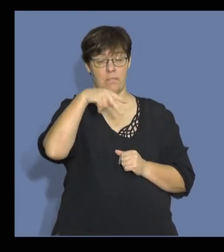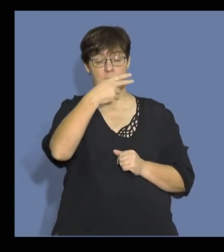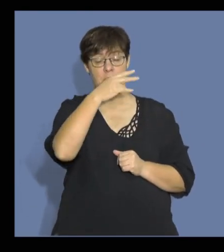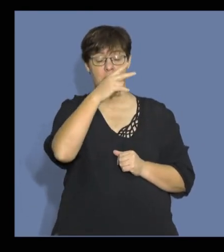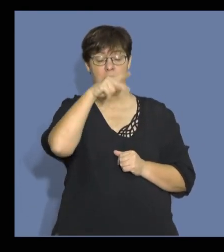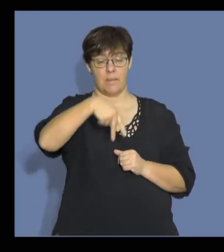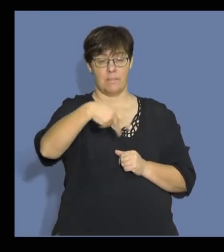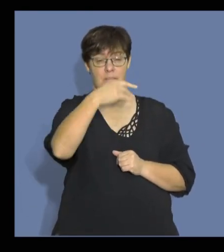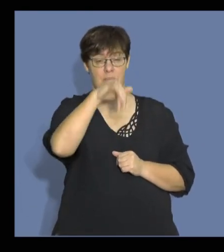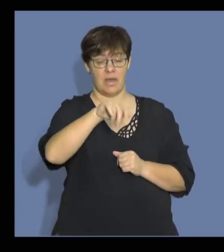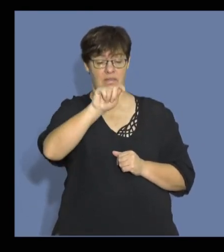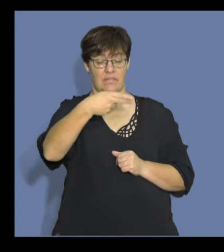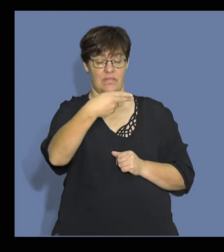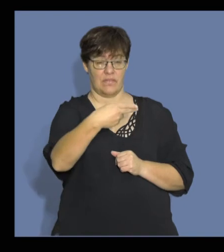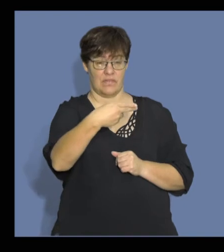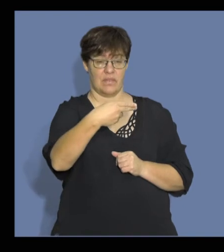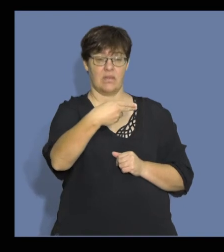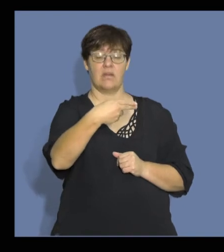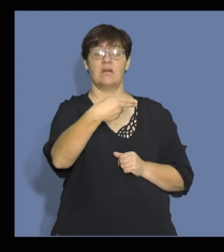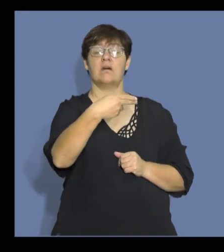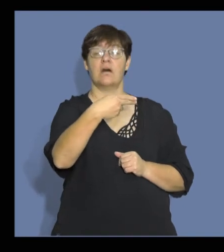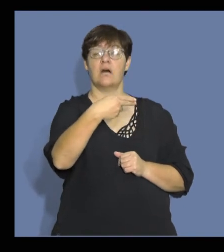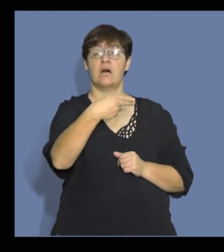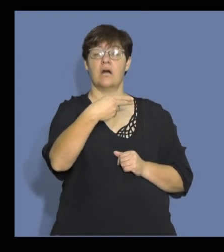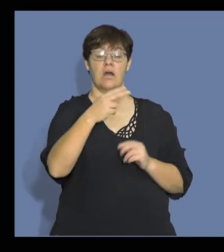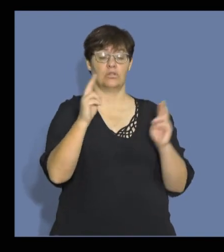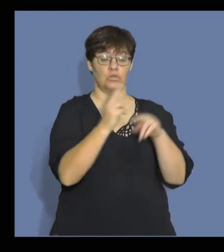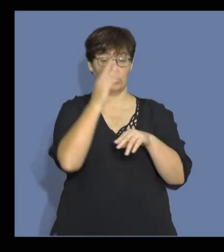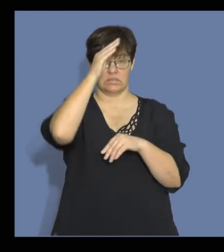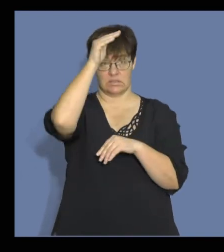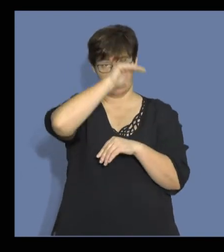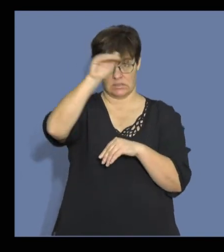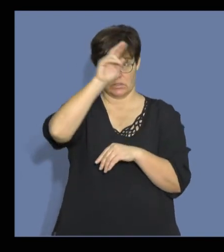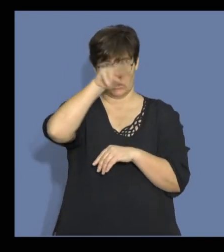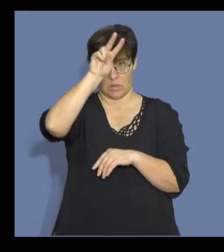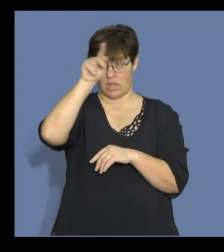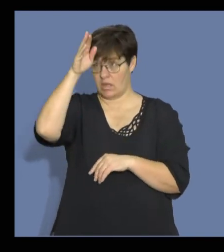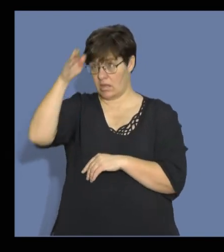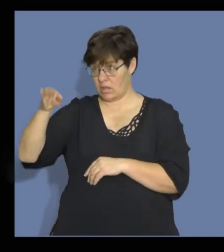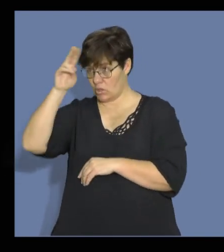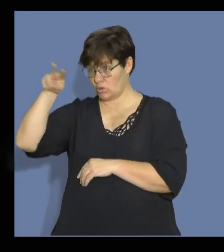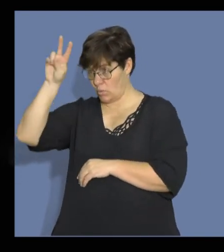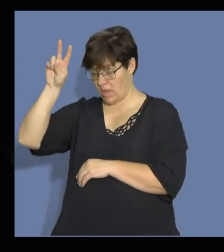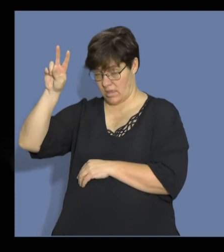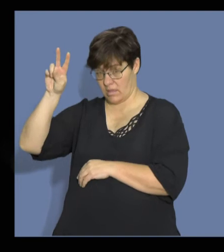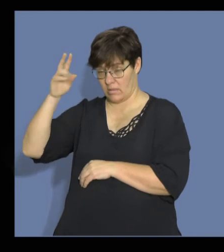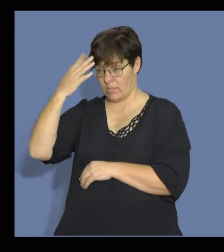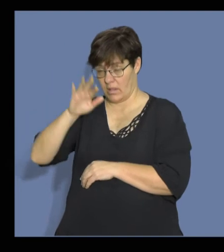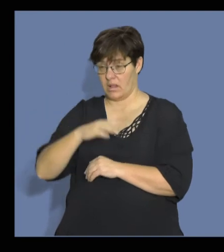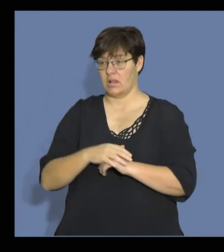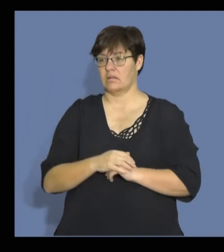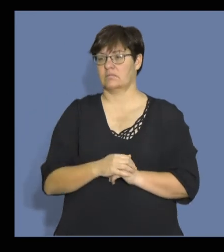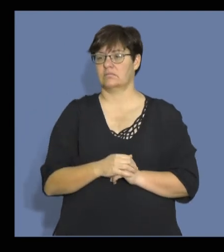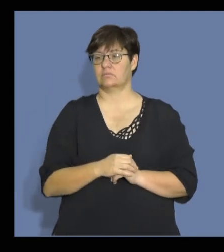is the short side squared plus the short side squared. All right, and so that's what I'm going to do is I'm going to